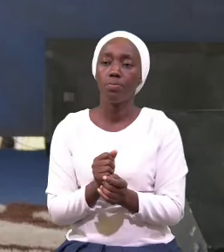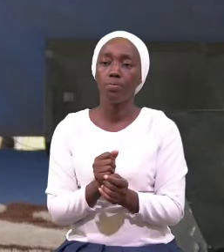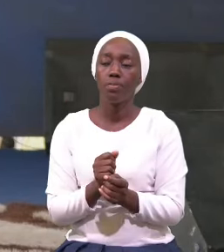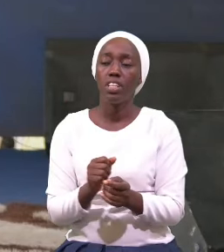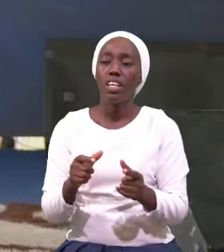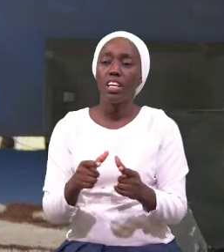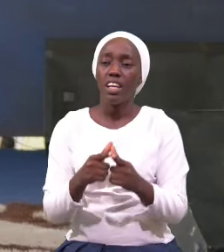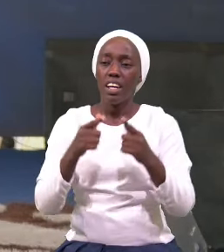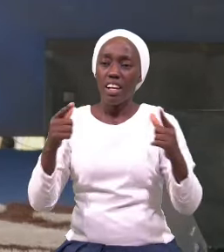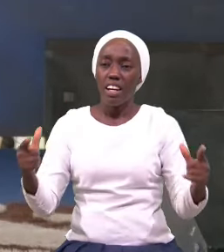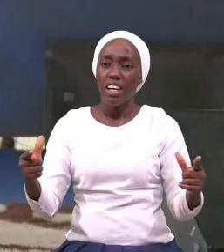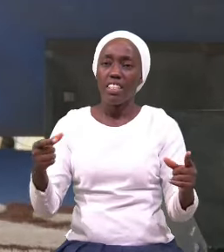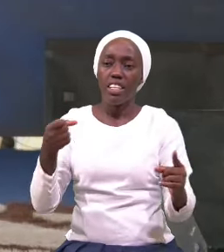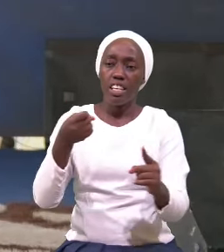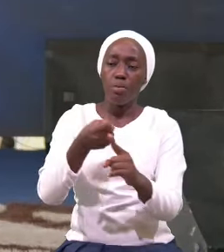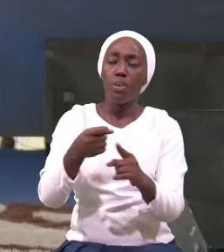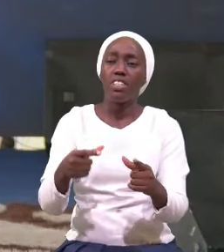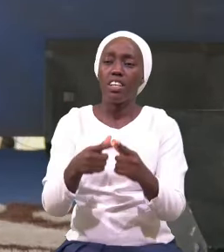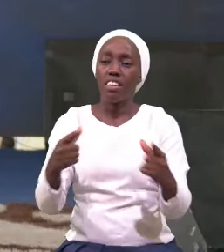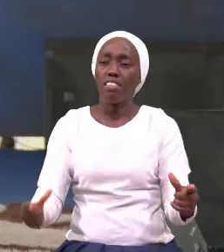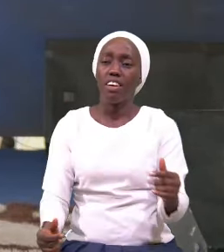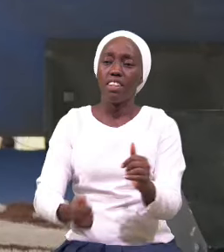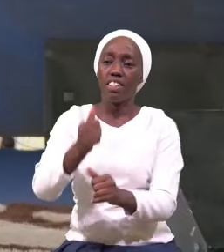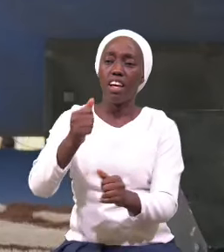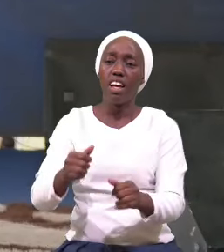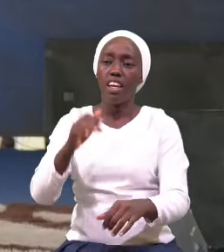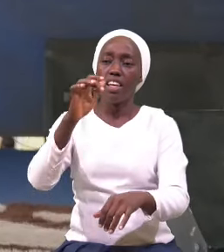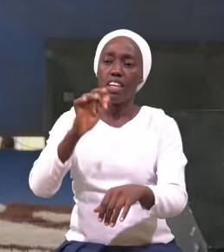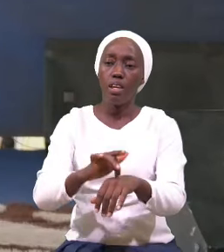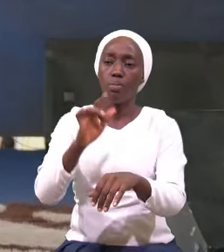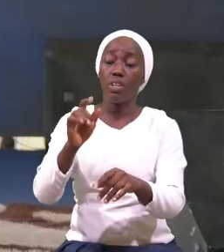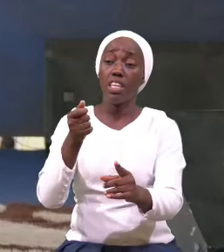Great impact, greater impact in ministry.